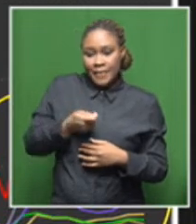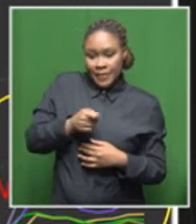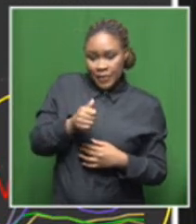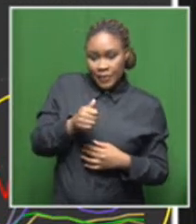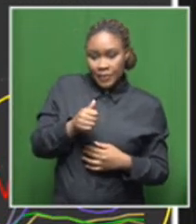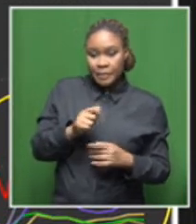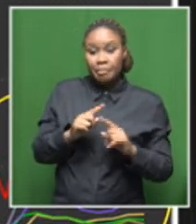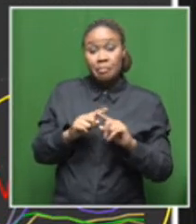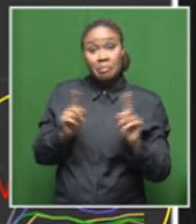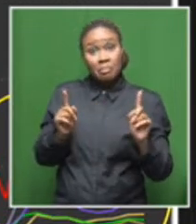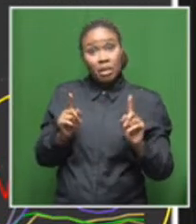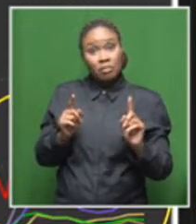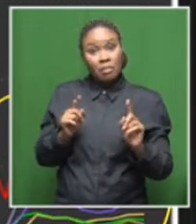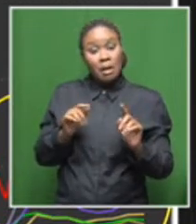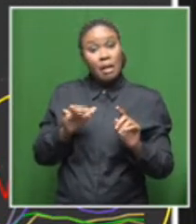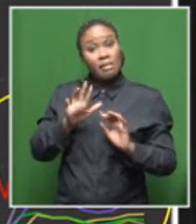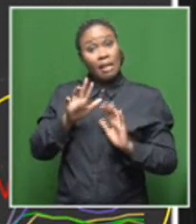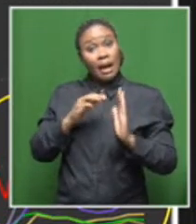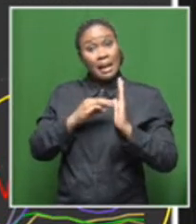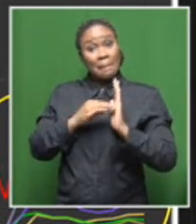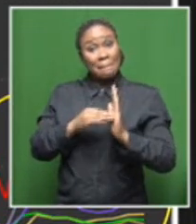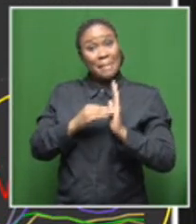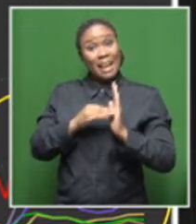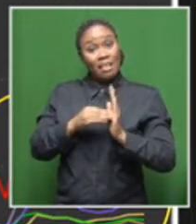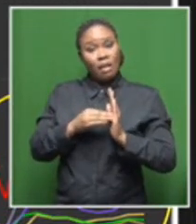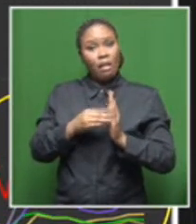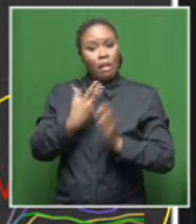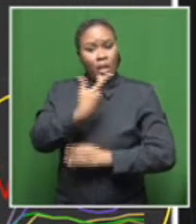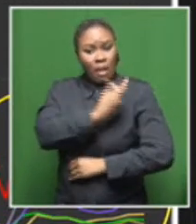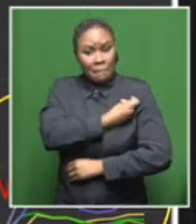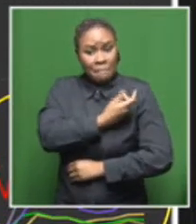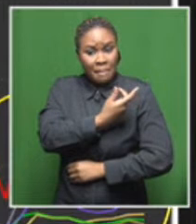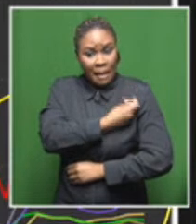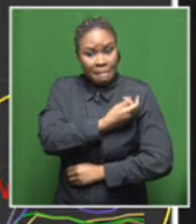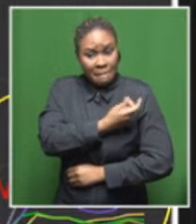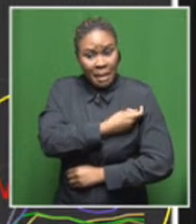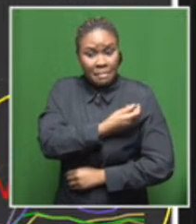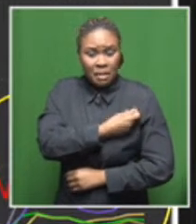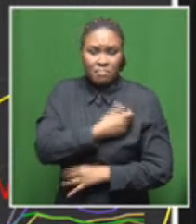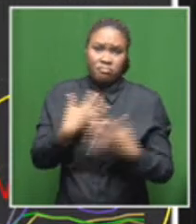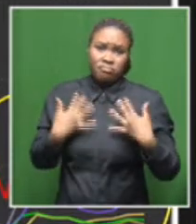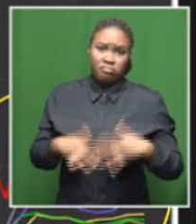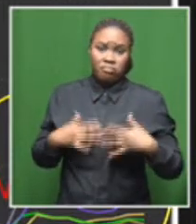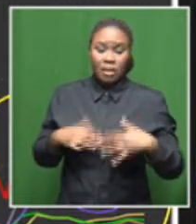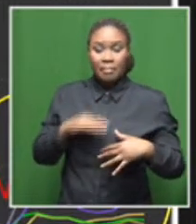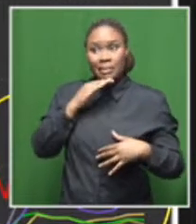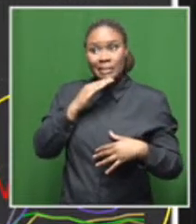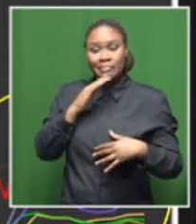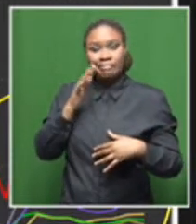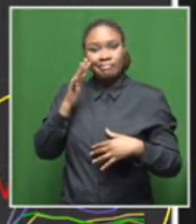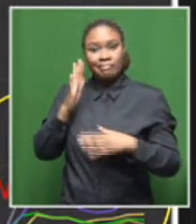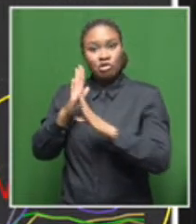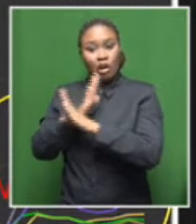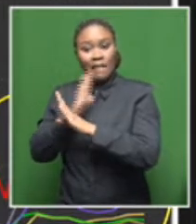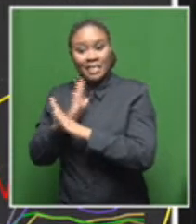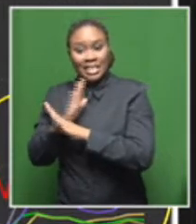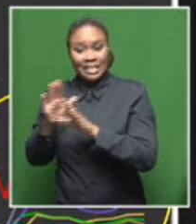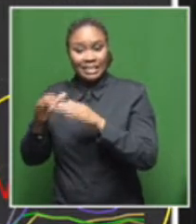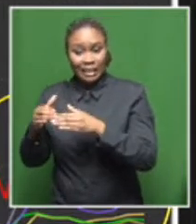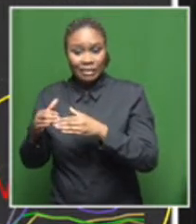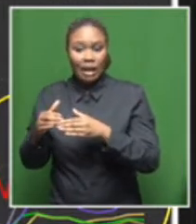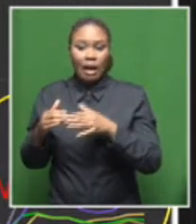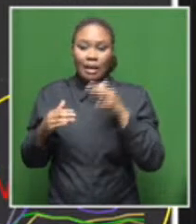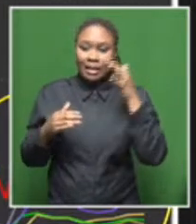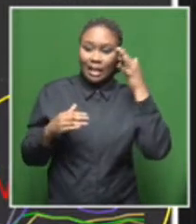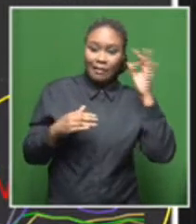approaching 9 million vaccinations, which is a massive effort, combined effort of private and public sector vaccination program.